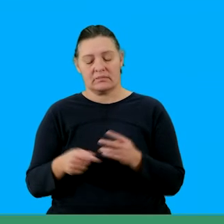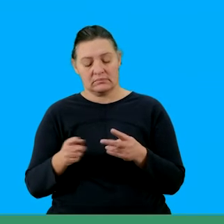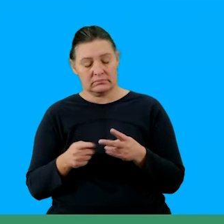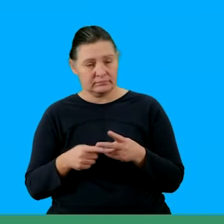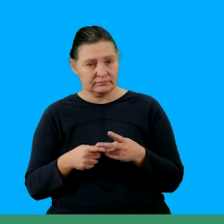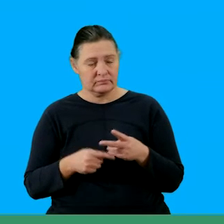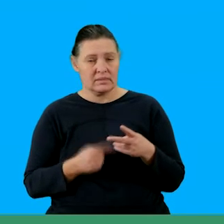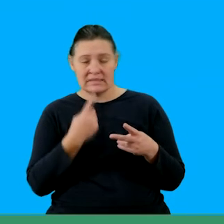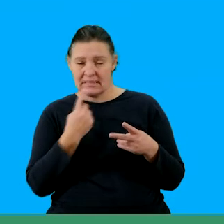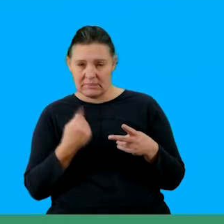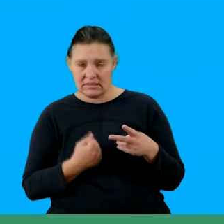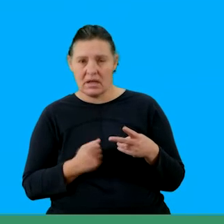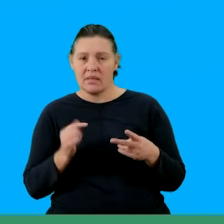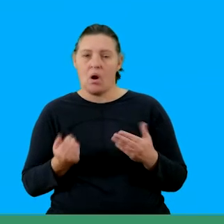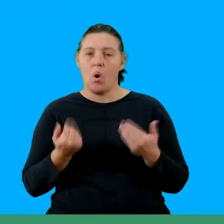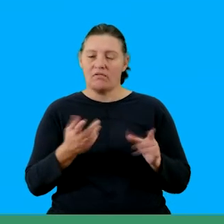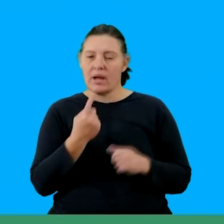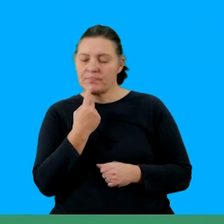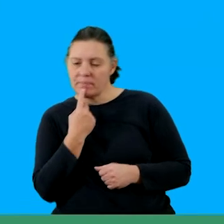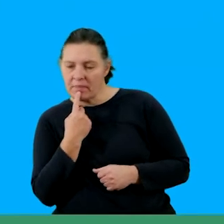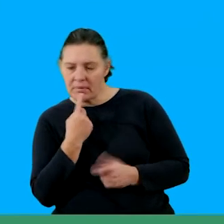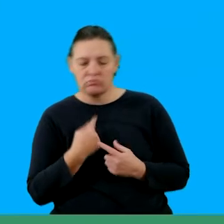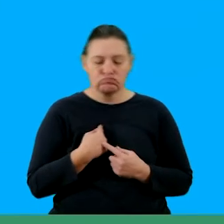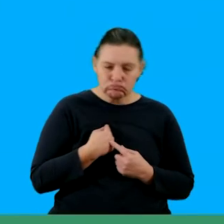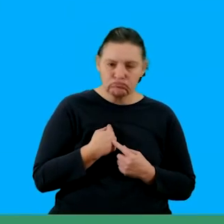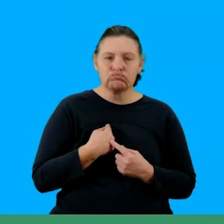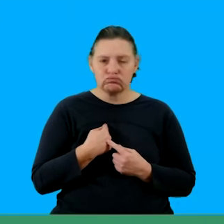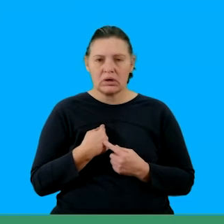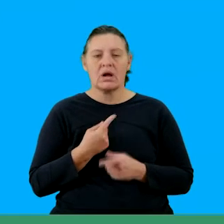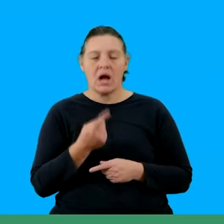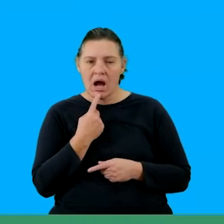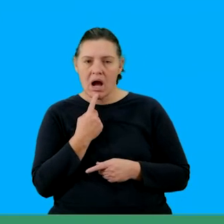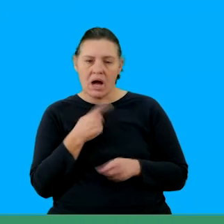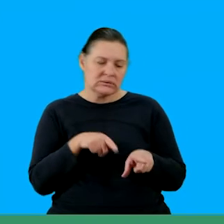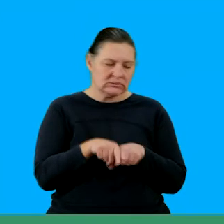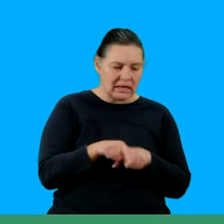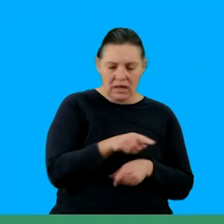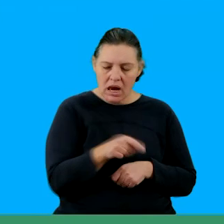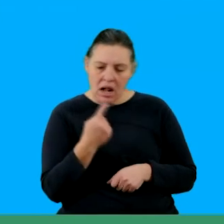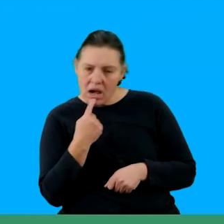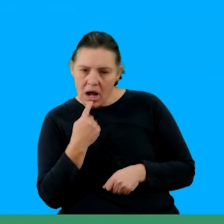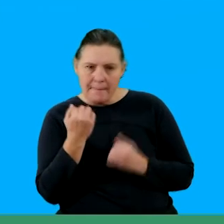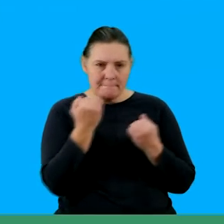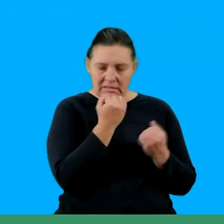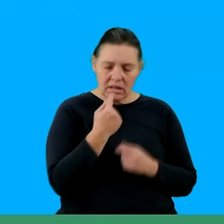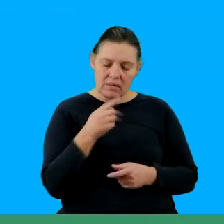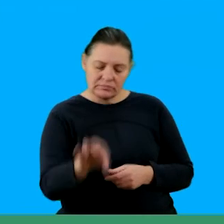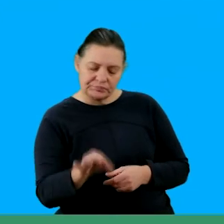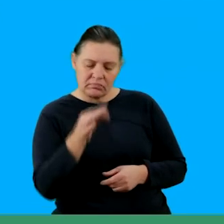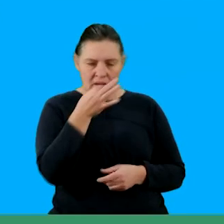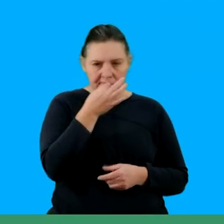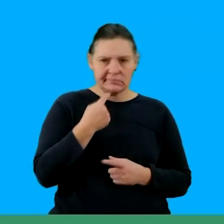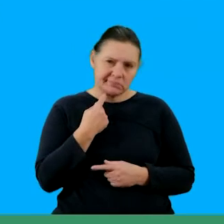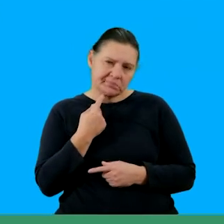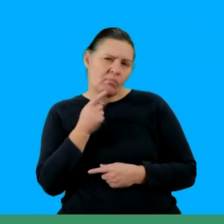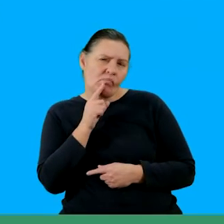your second statement, they offer testers. They offer testers of maize meal to consumers